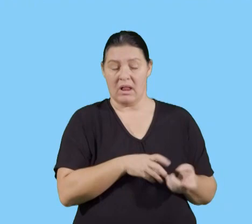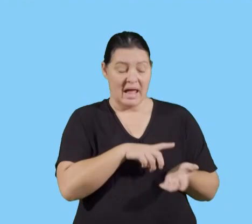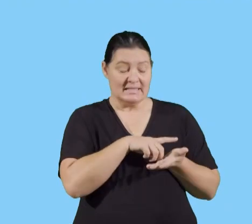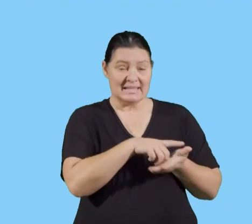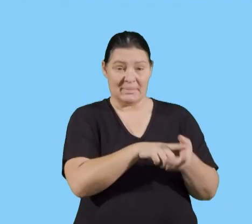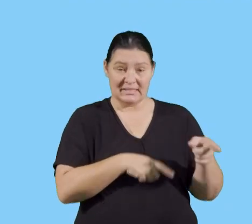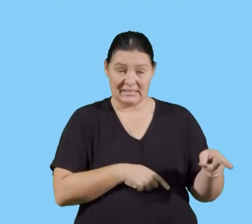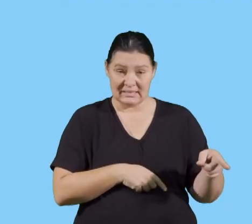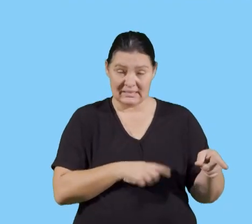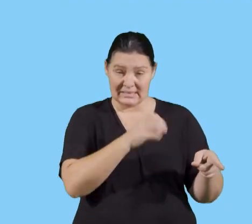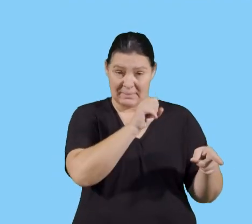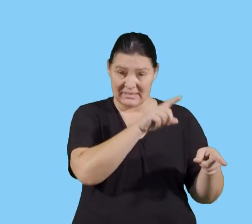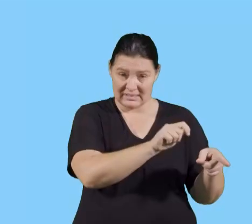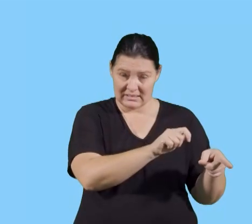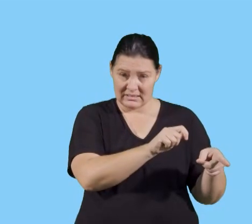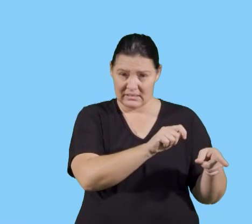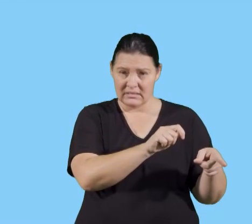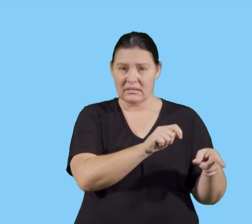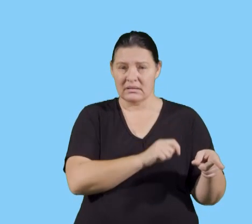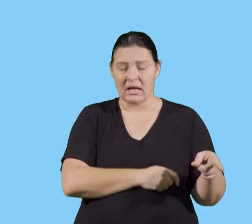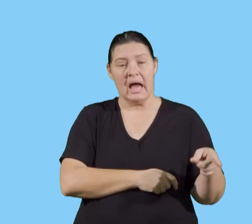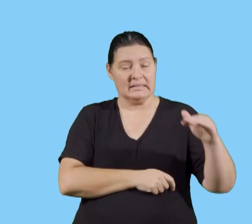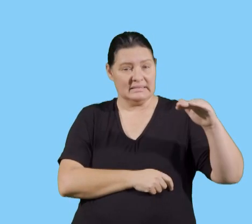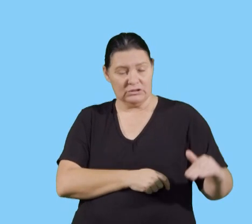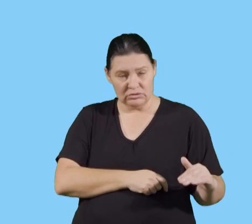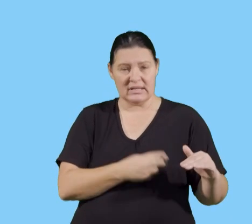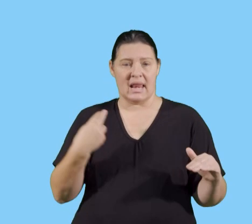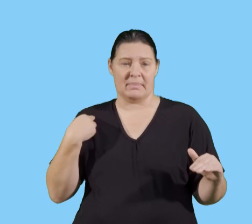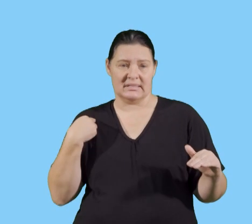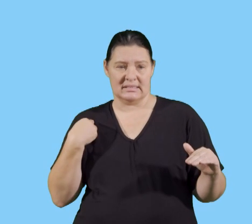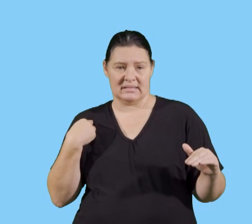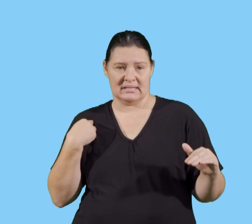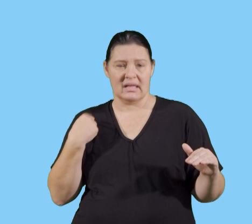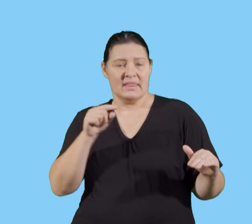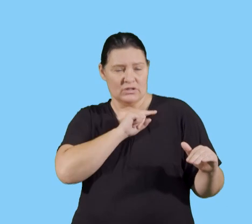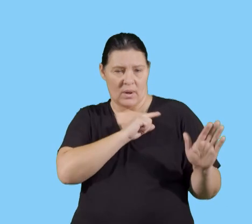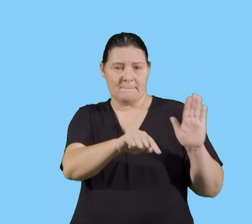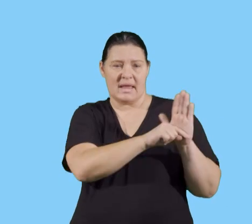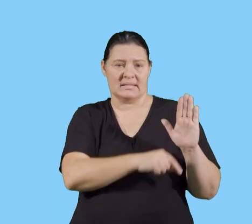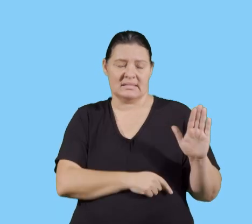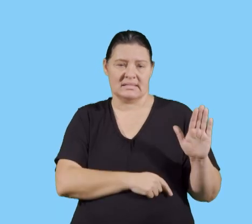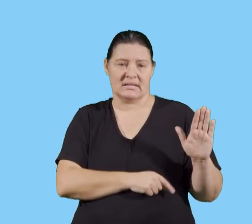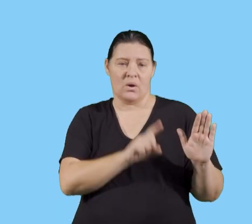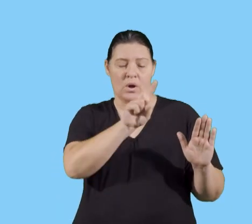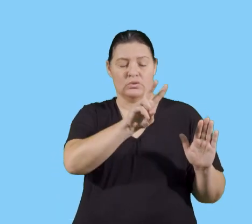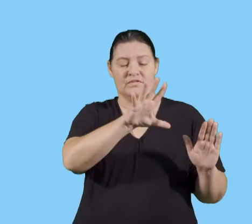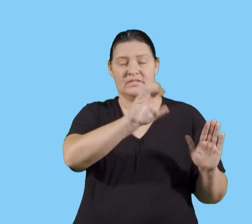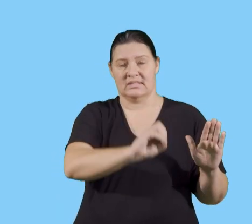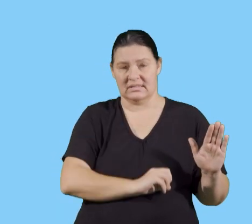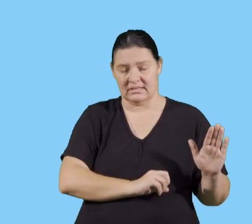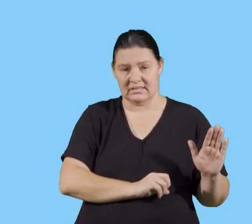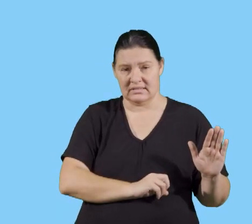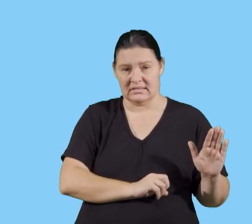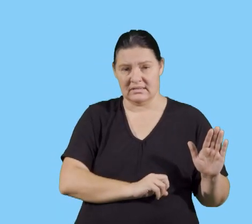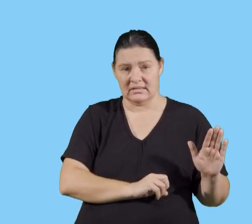you are decreasing your liabilities. That's why you see it's a minus 1,250. And once you